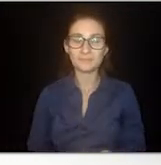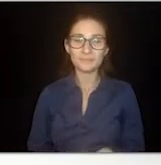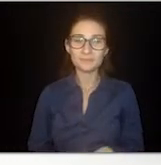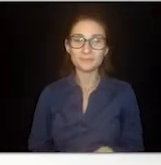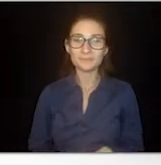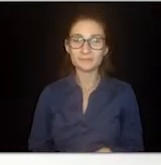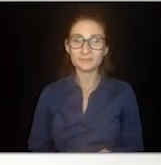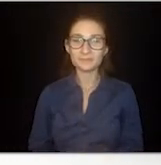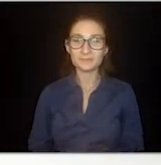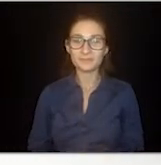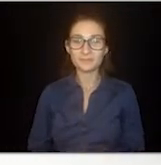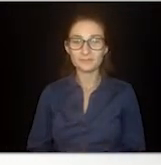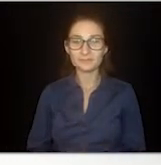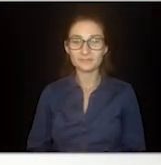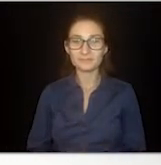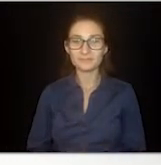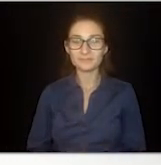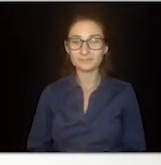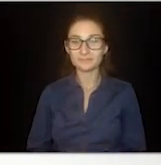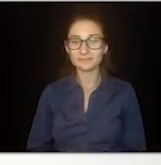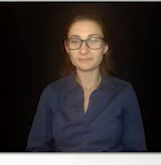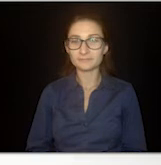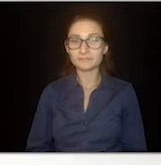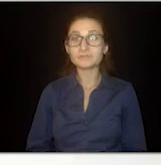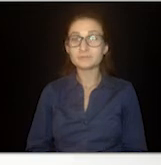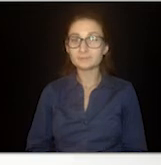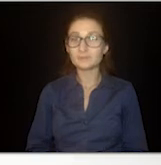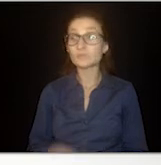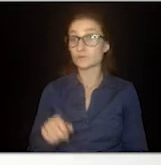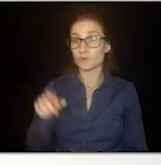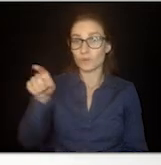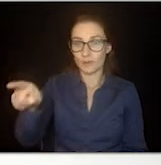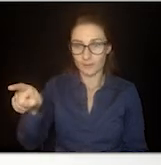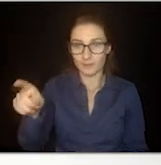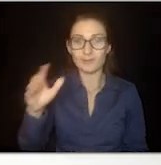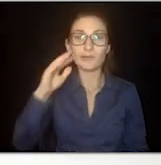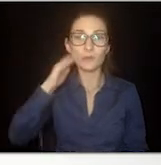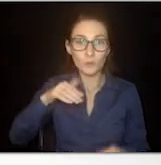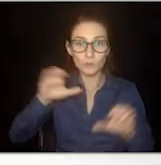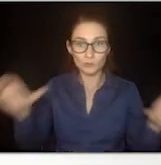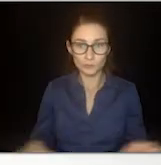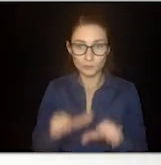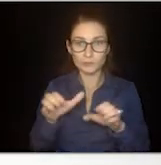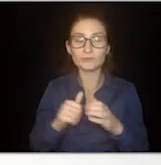So you're building that in. So what they will do, how